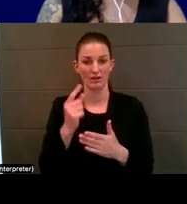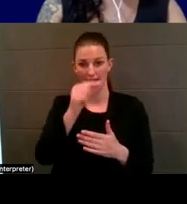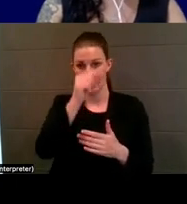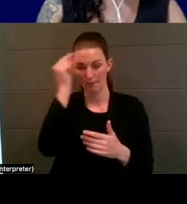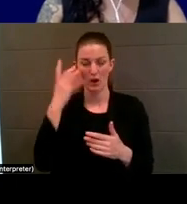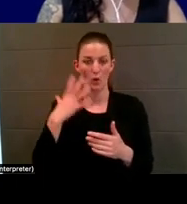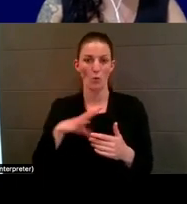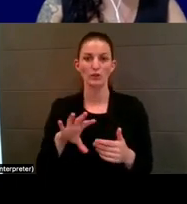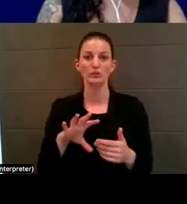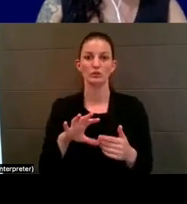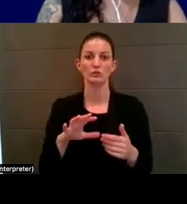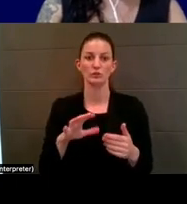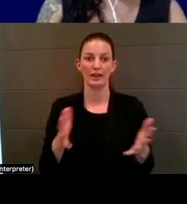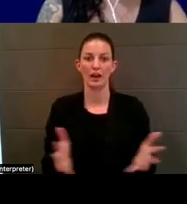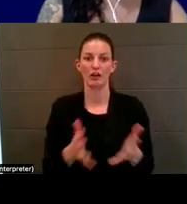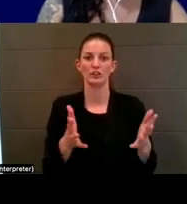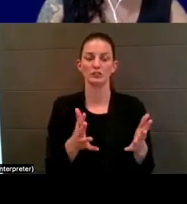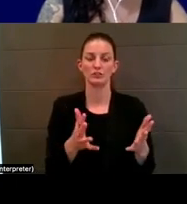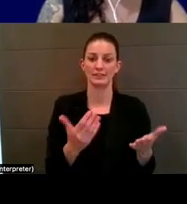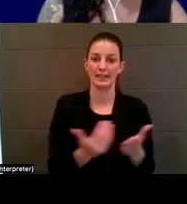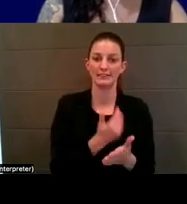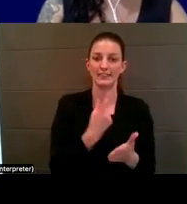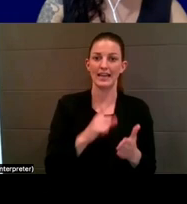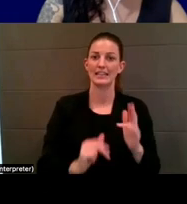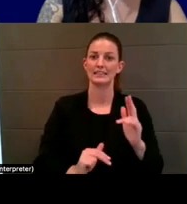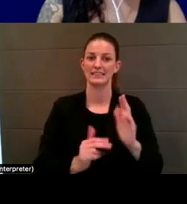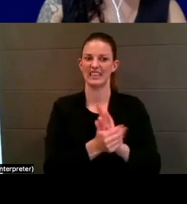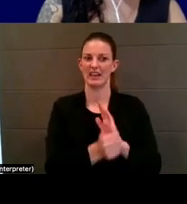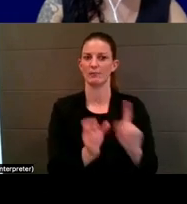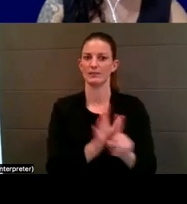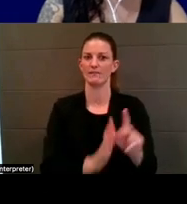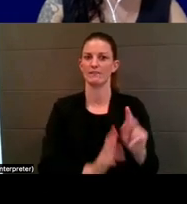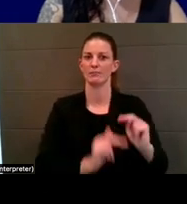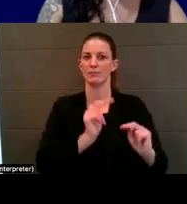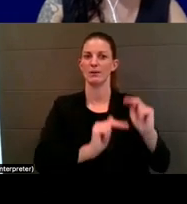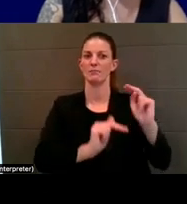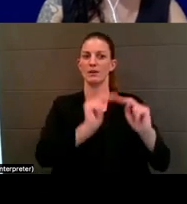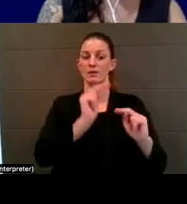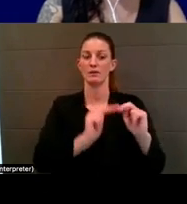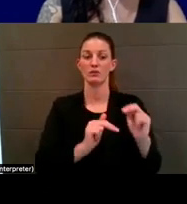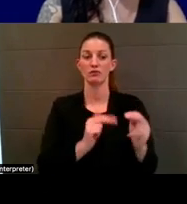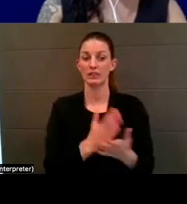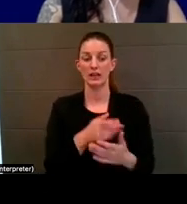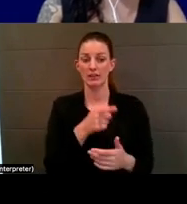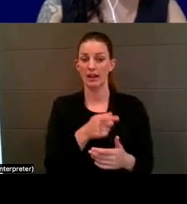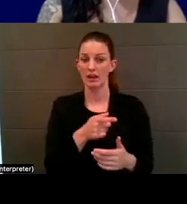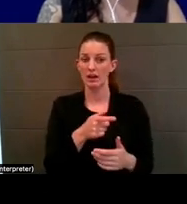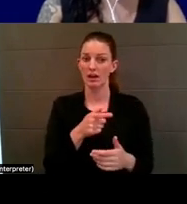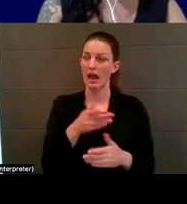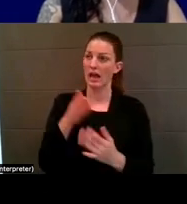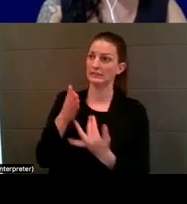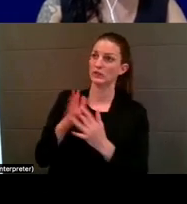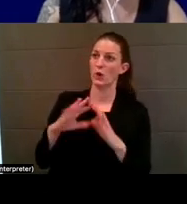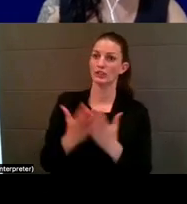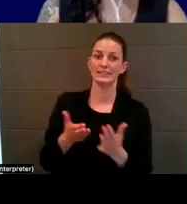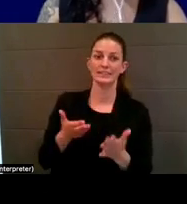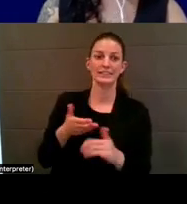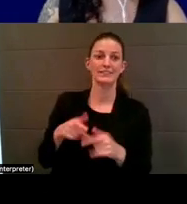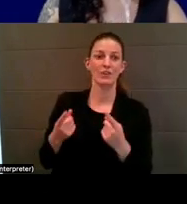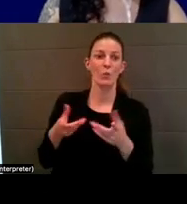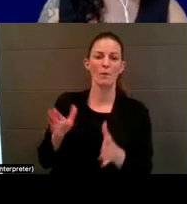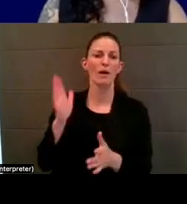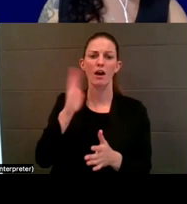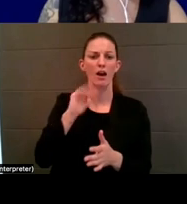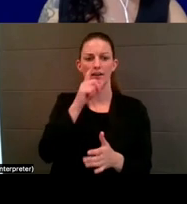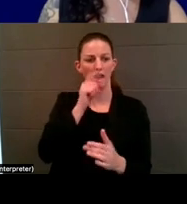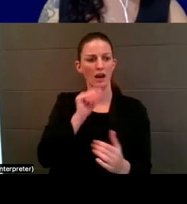in everyday life. And we're looking at how these children access their world slightly differently and use their senses to support this skill development.